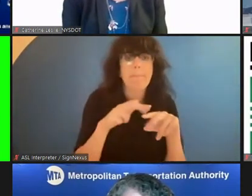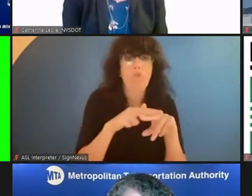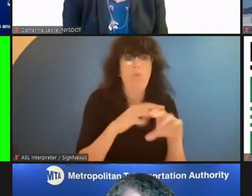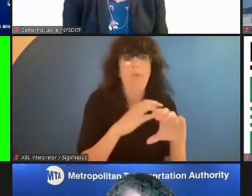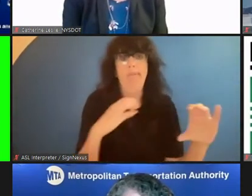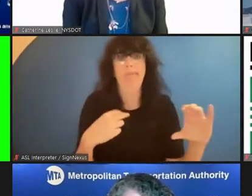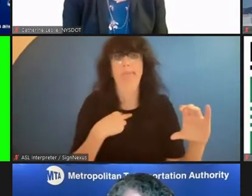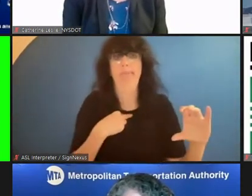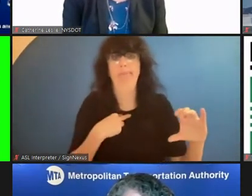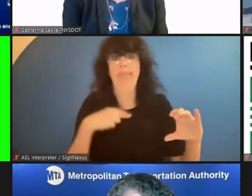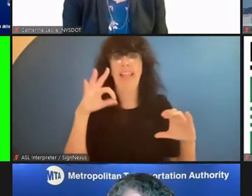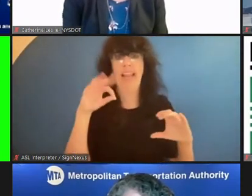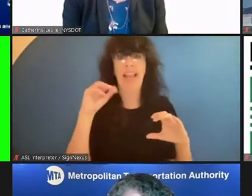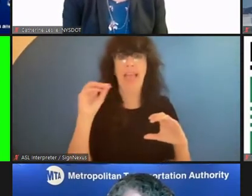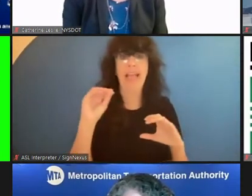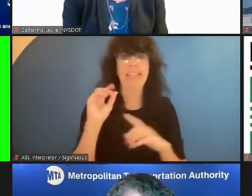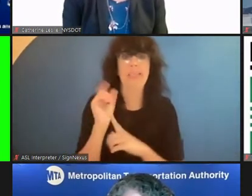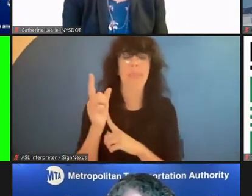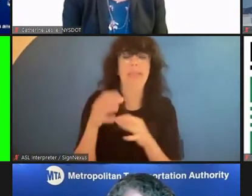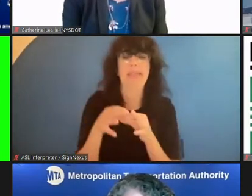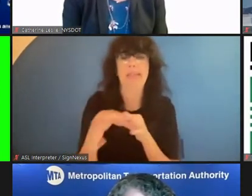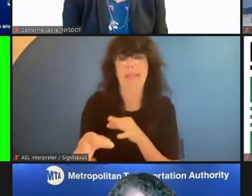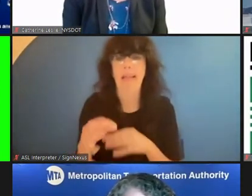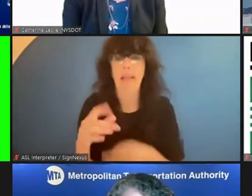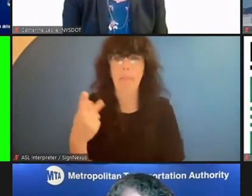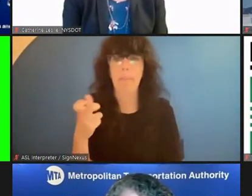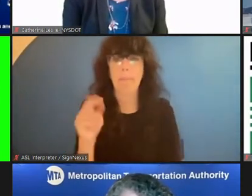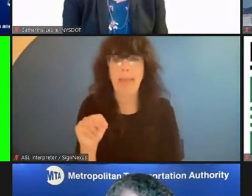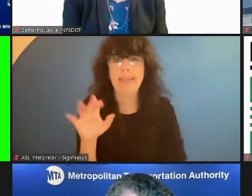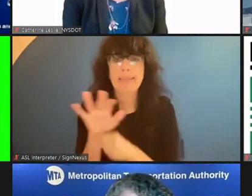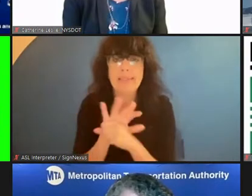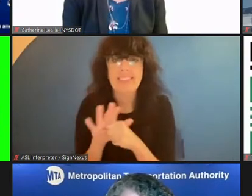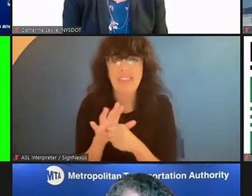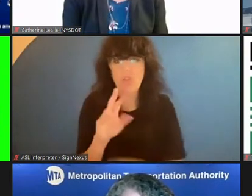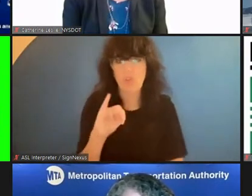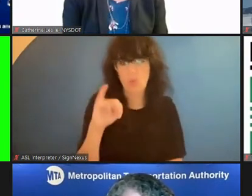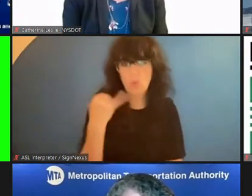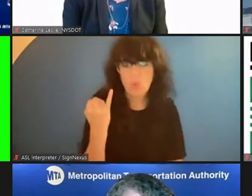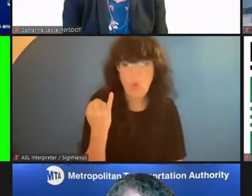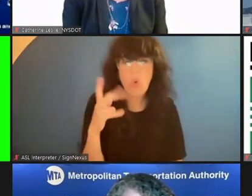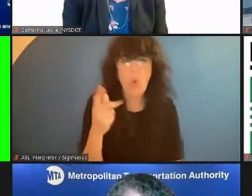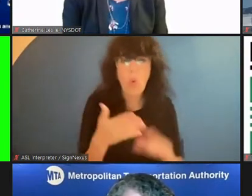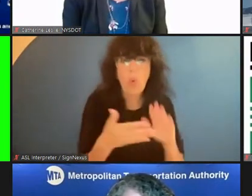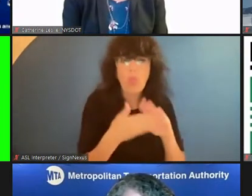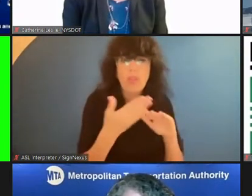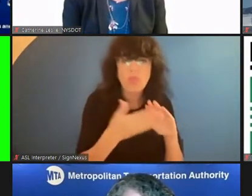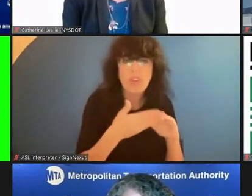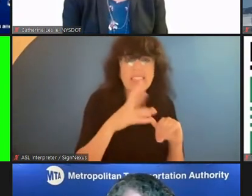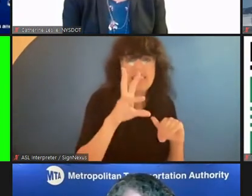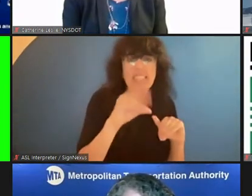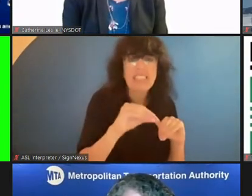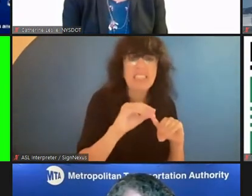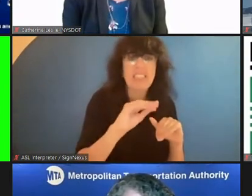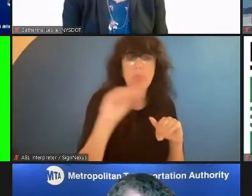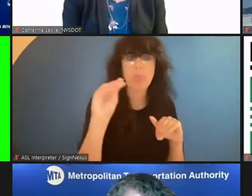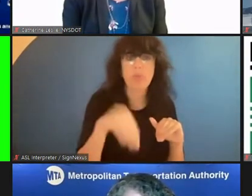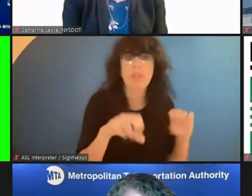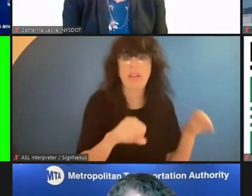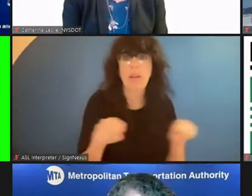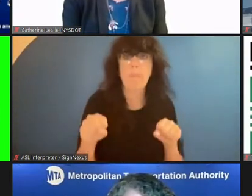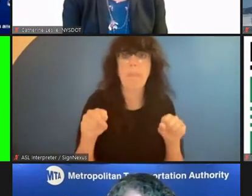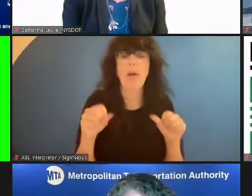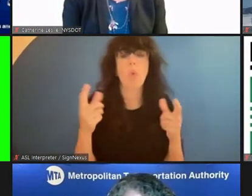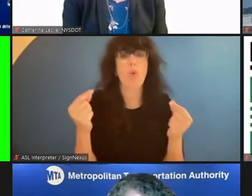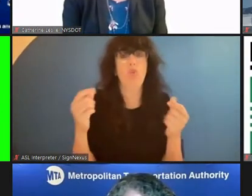delay at penn station new jersey training transit is still only running at 60 capacity maybe you should have done it like london